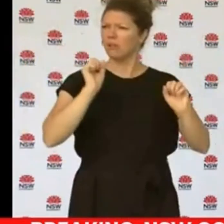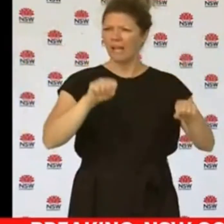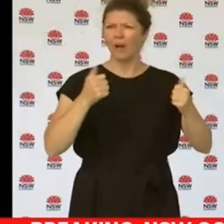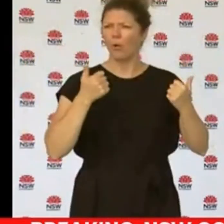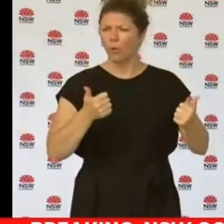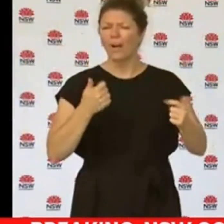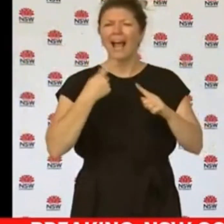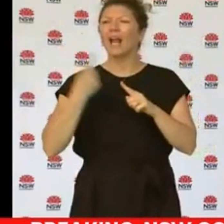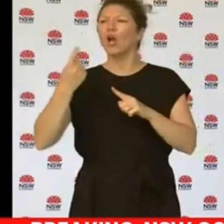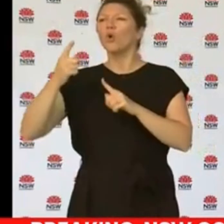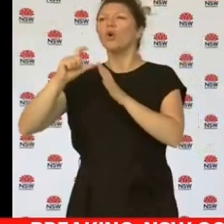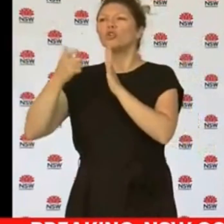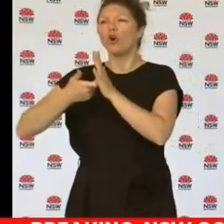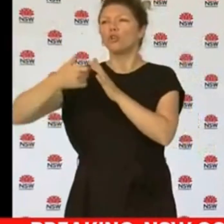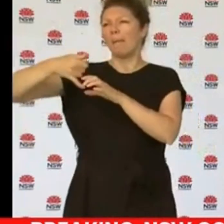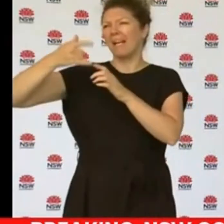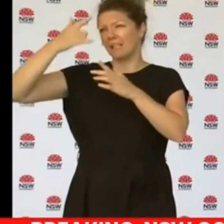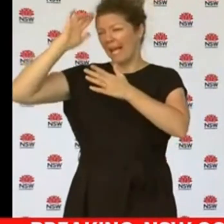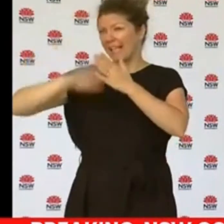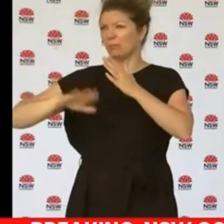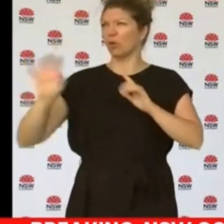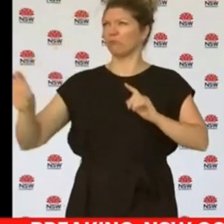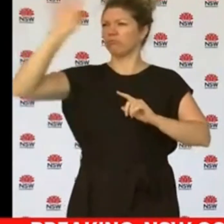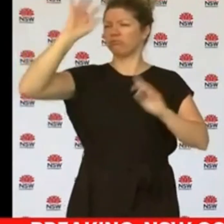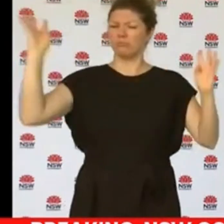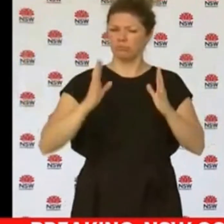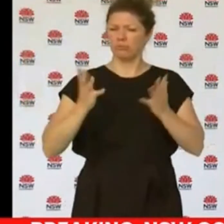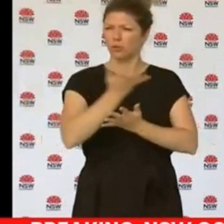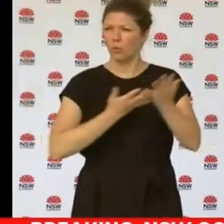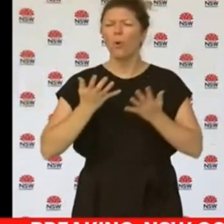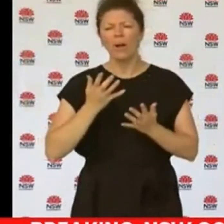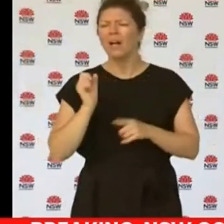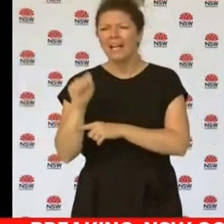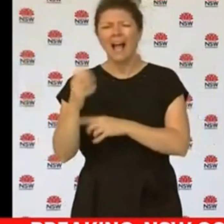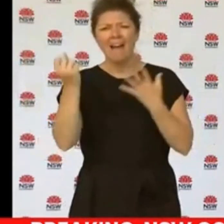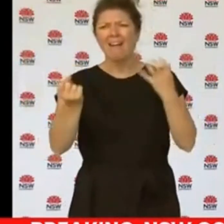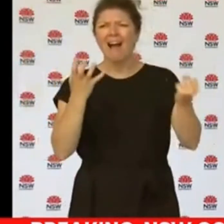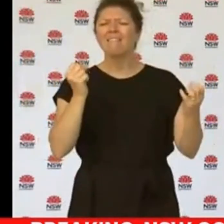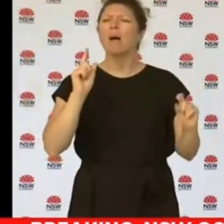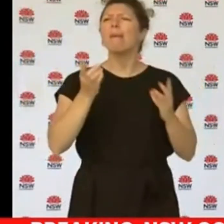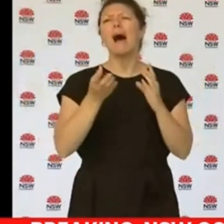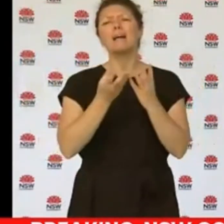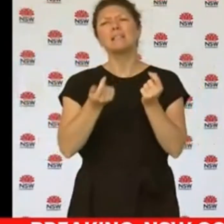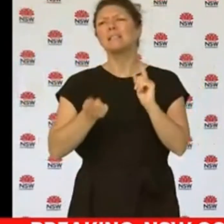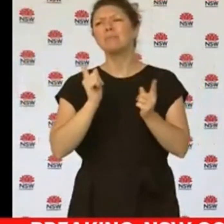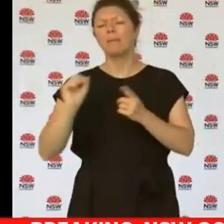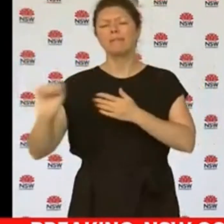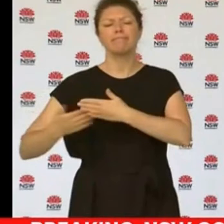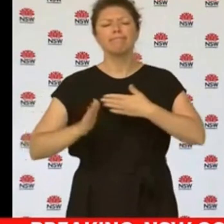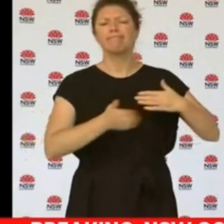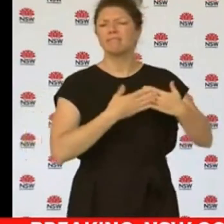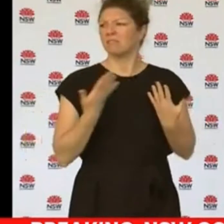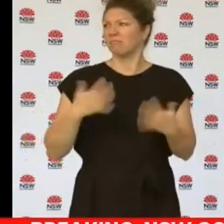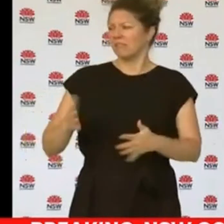appreciate, the health medical officers are talking daily to each other, but at a political level I think we should also talk to each other if there are major decisions being made